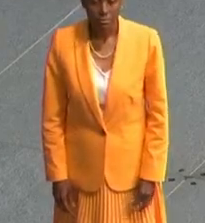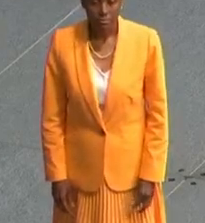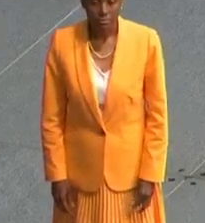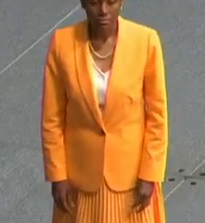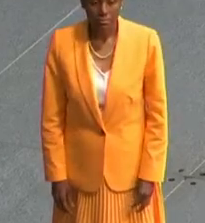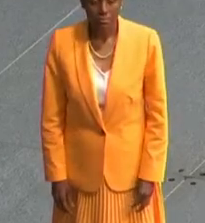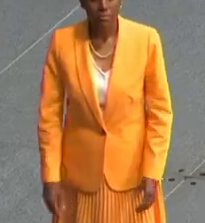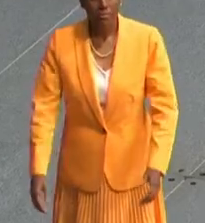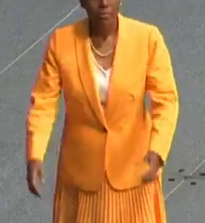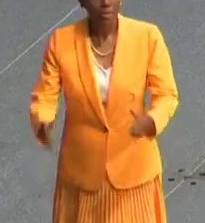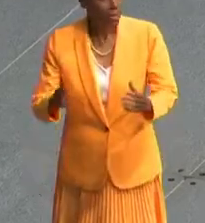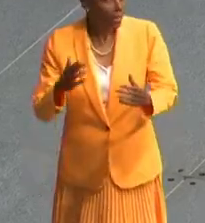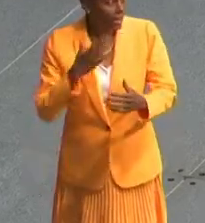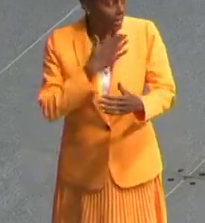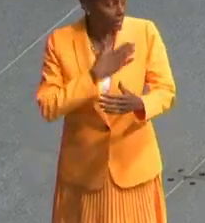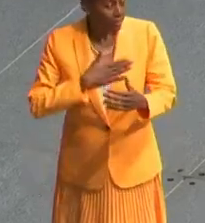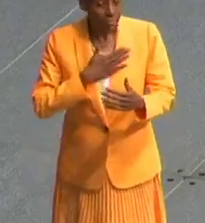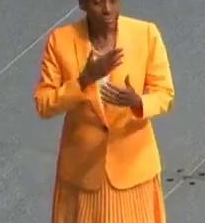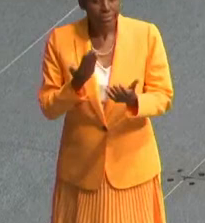Class of